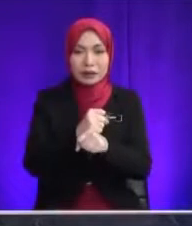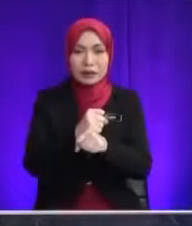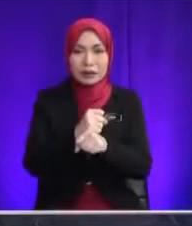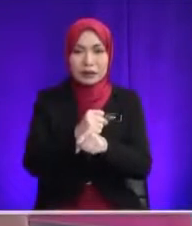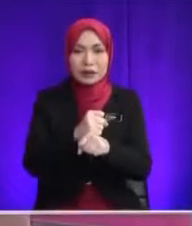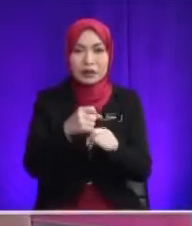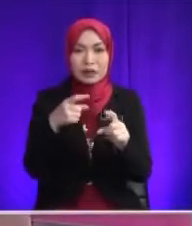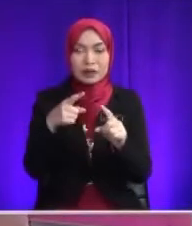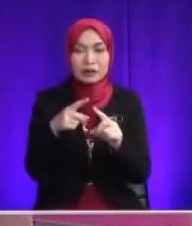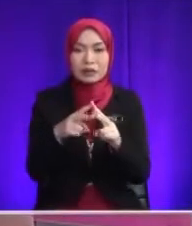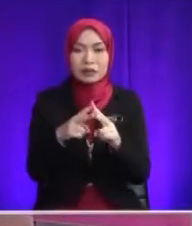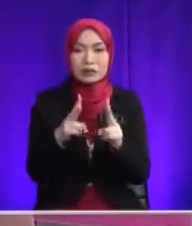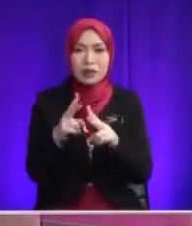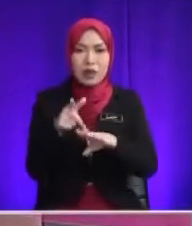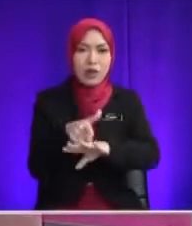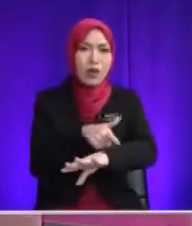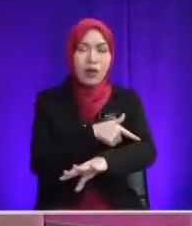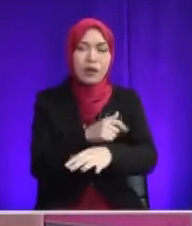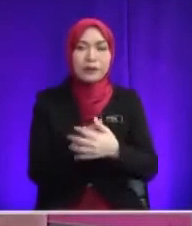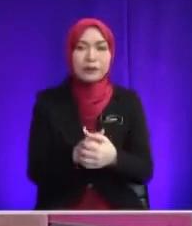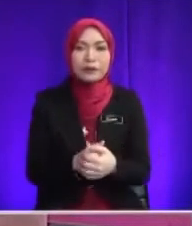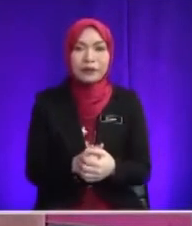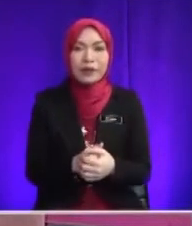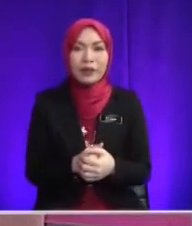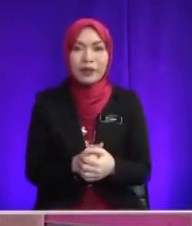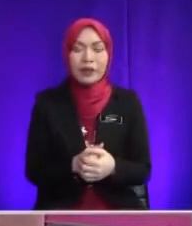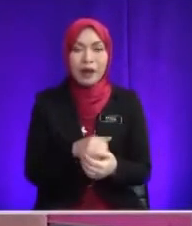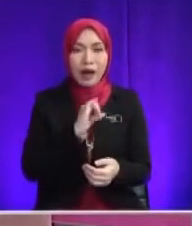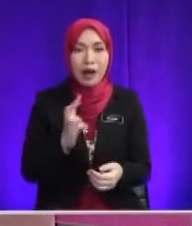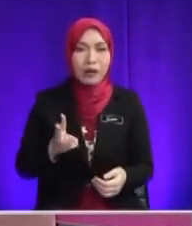this statement is false. Right. So,